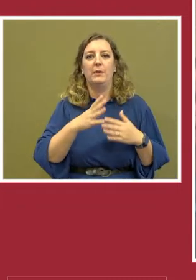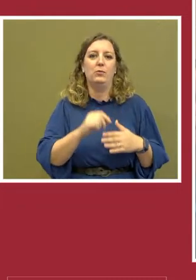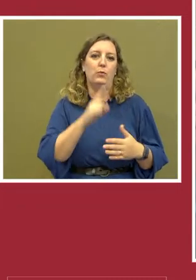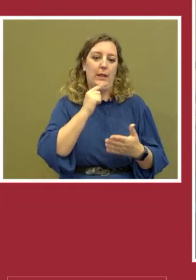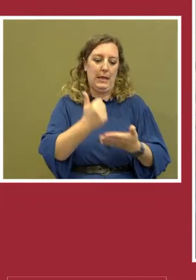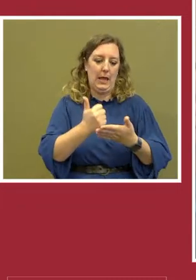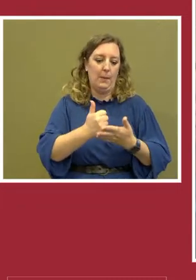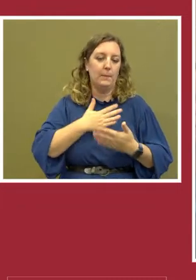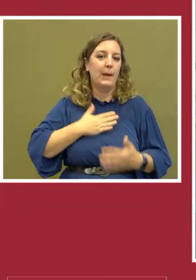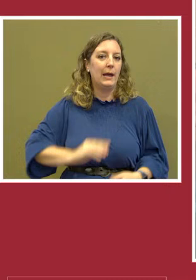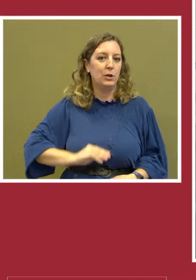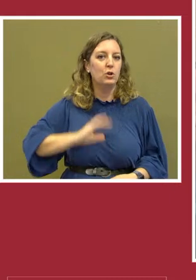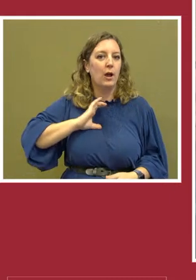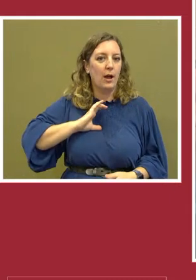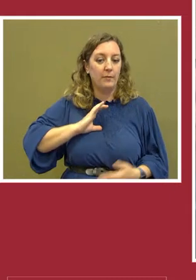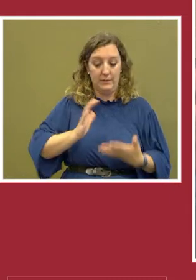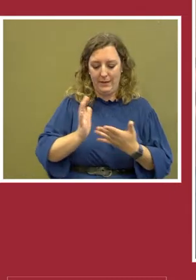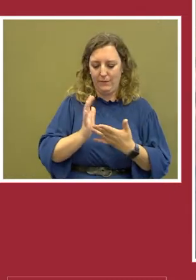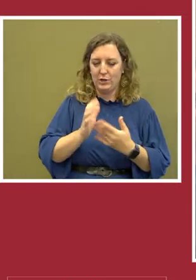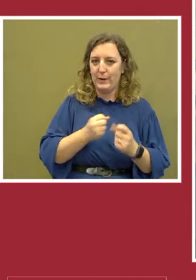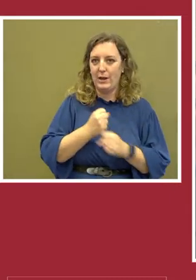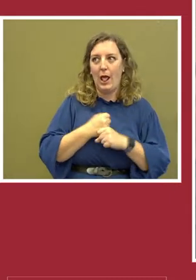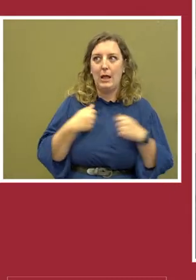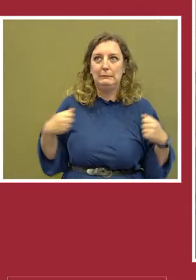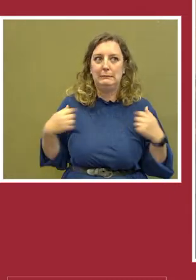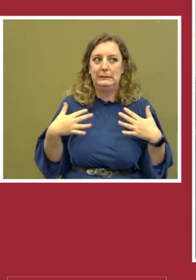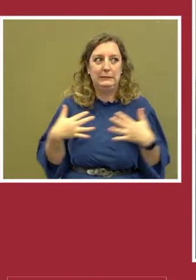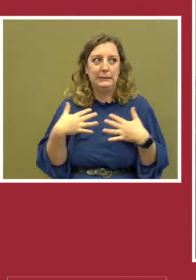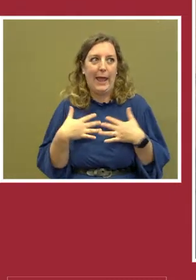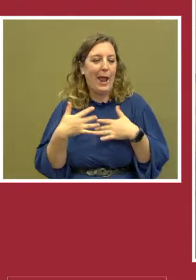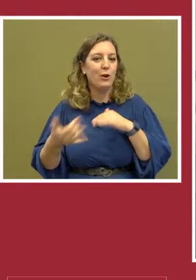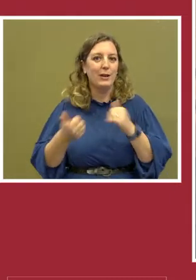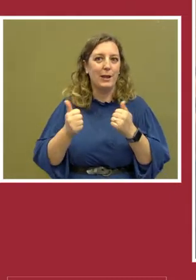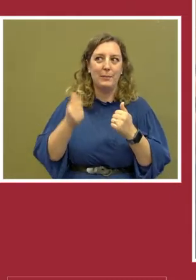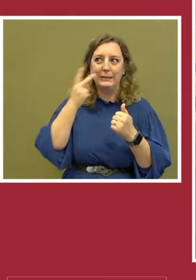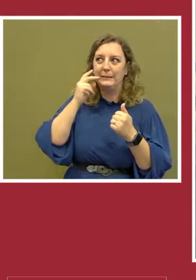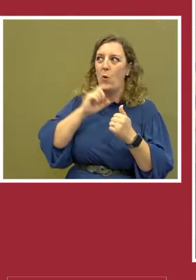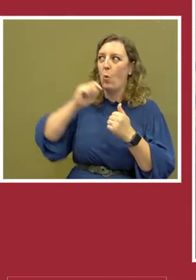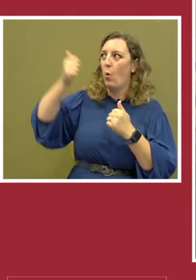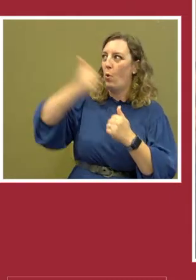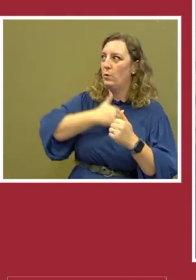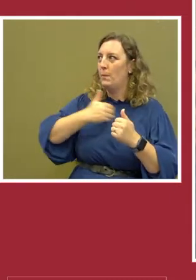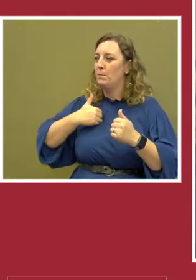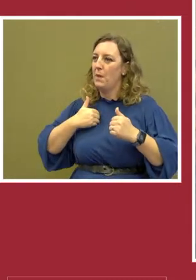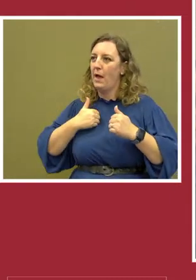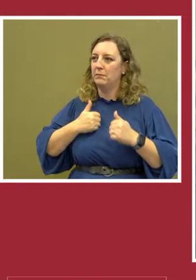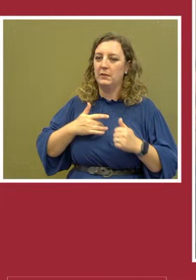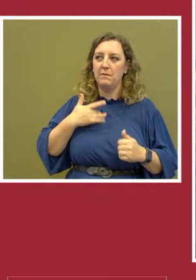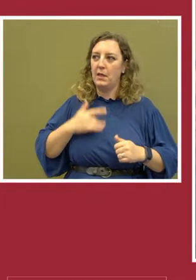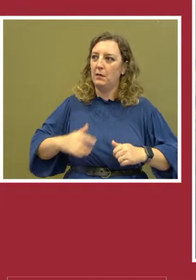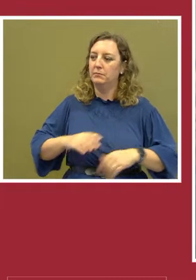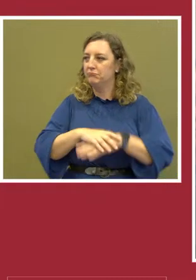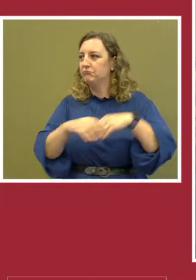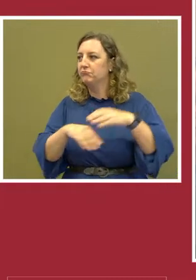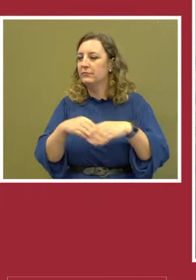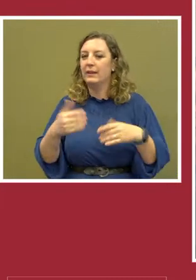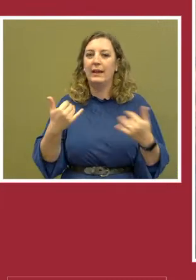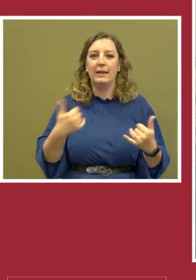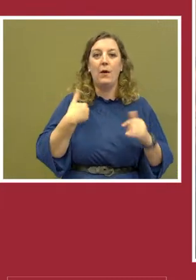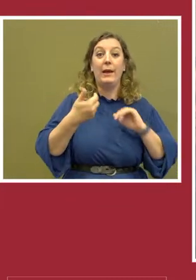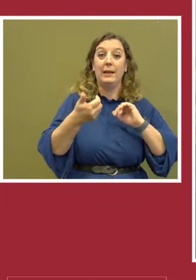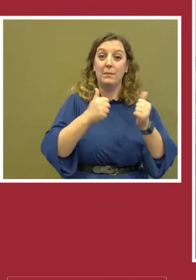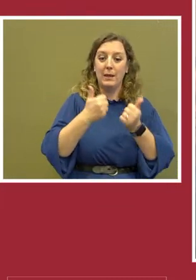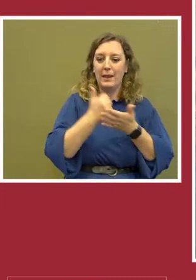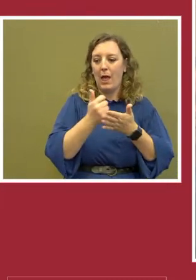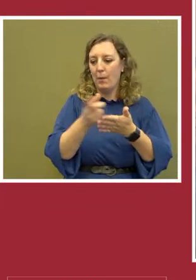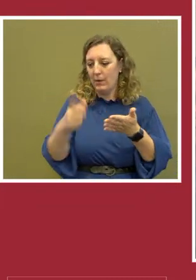really helped my confidence. Freshman year, I was so scared to compete, but seeing these older members being so confident with themselves, I'm now able to compete